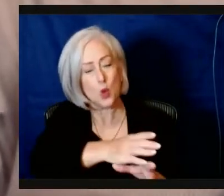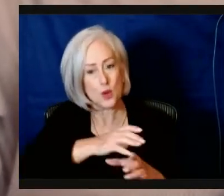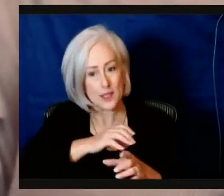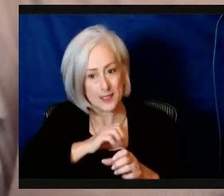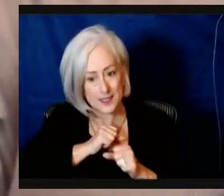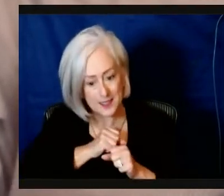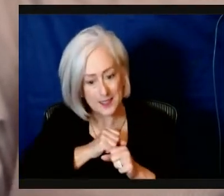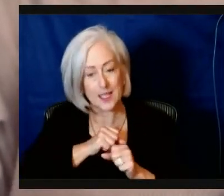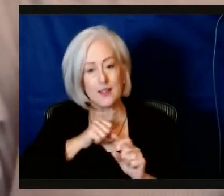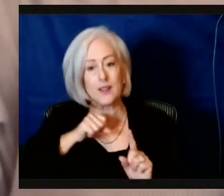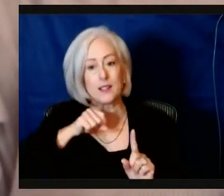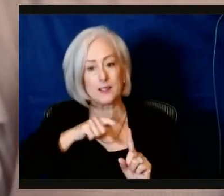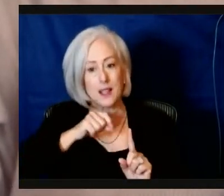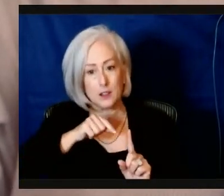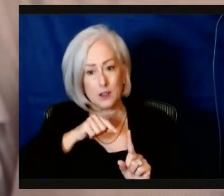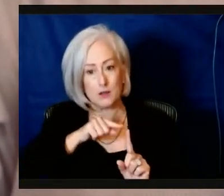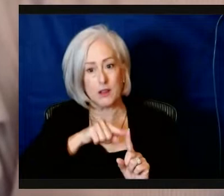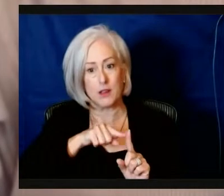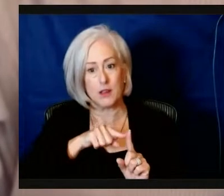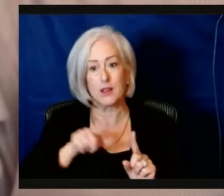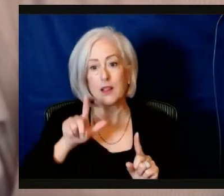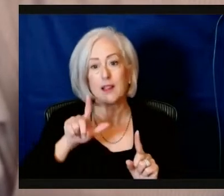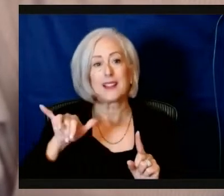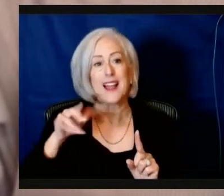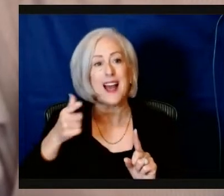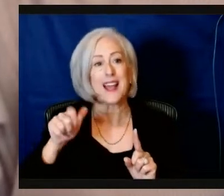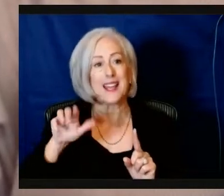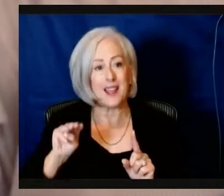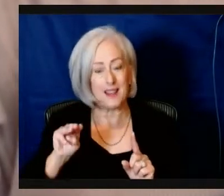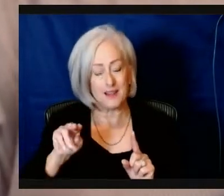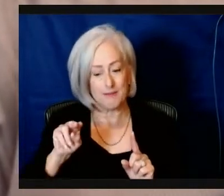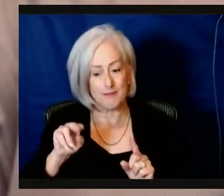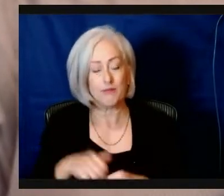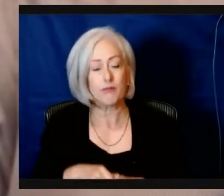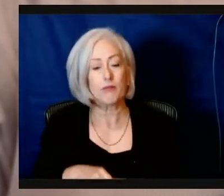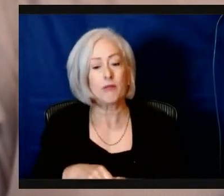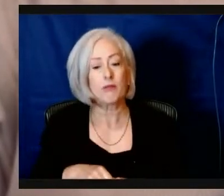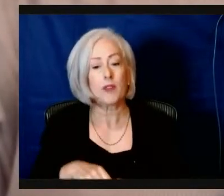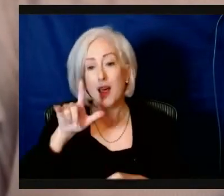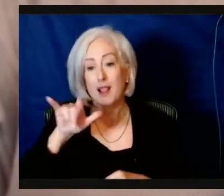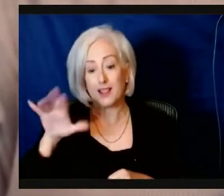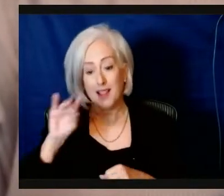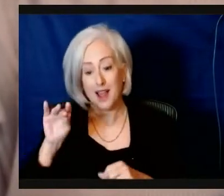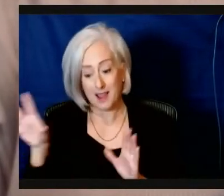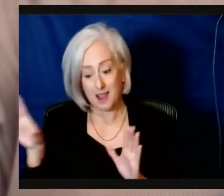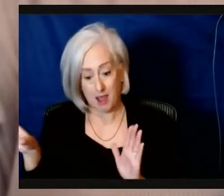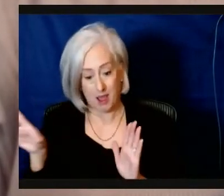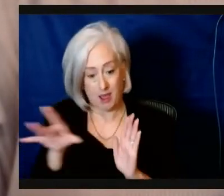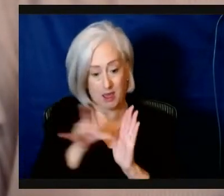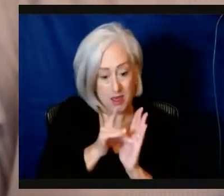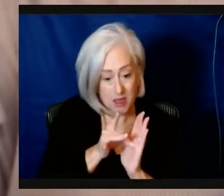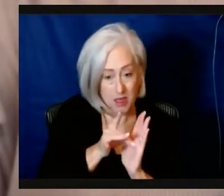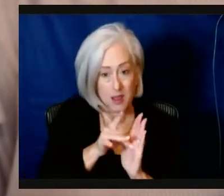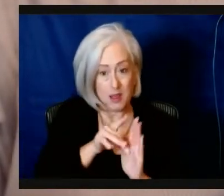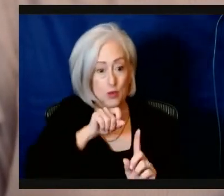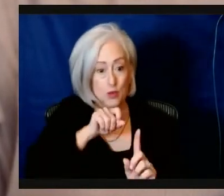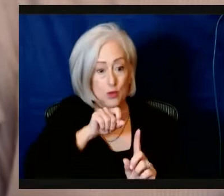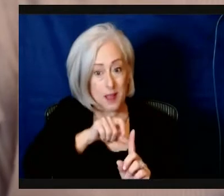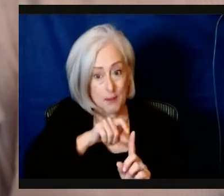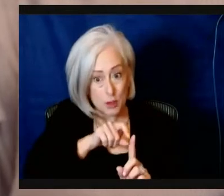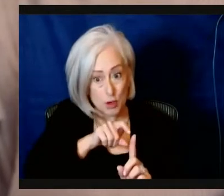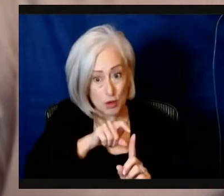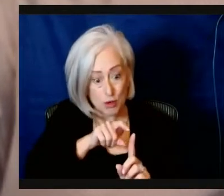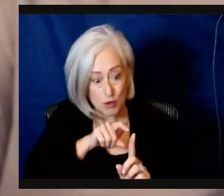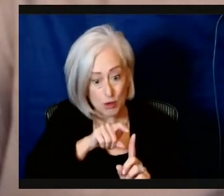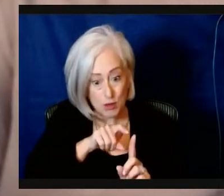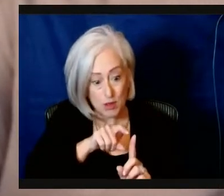these signaling molecules are known as ligands. And when a ligand binds to the receptor, it induces a conformational change or a